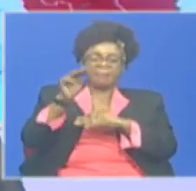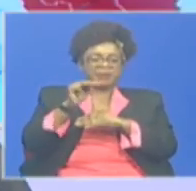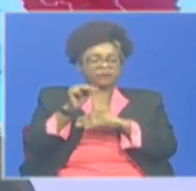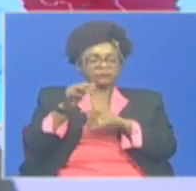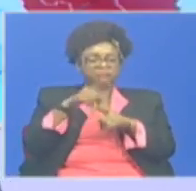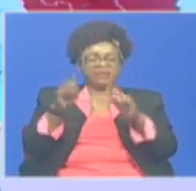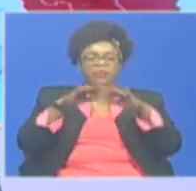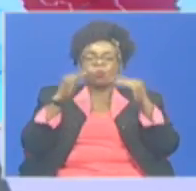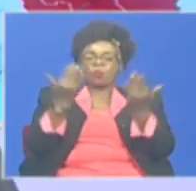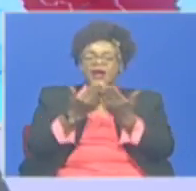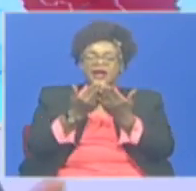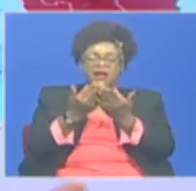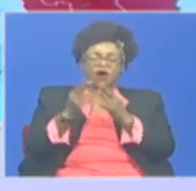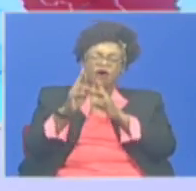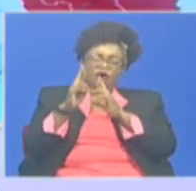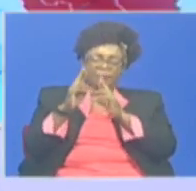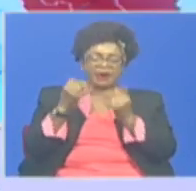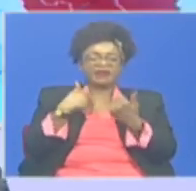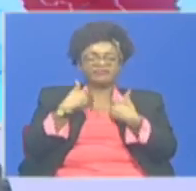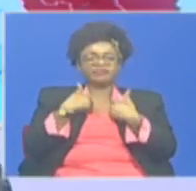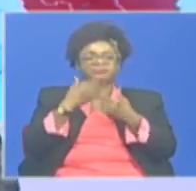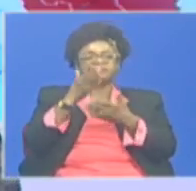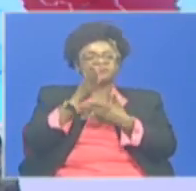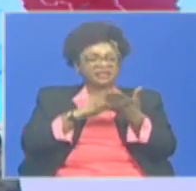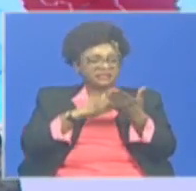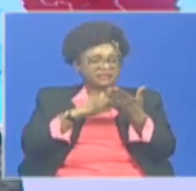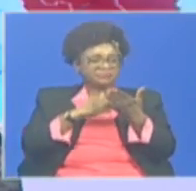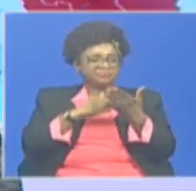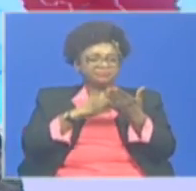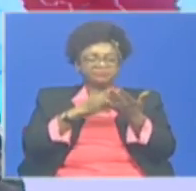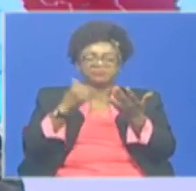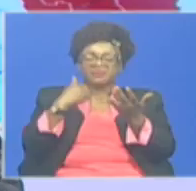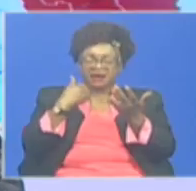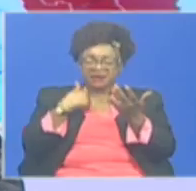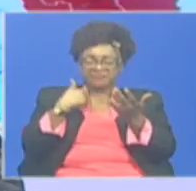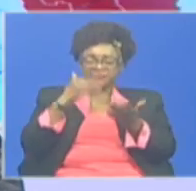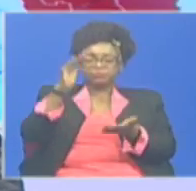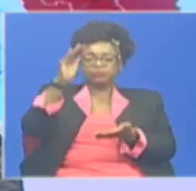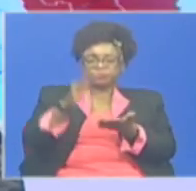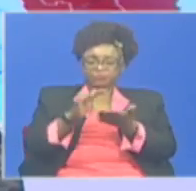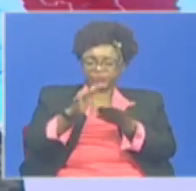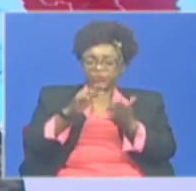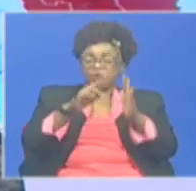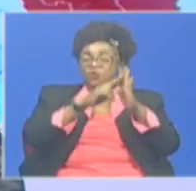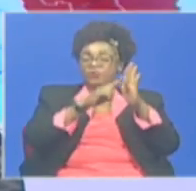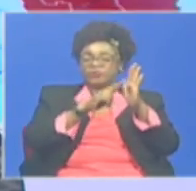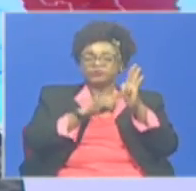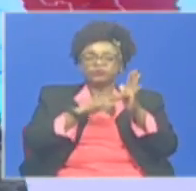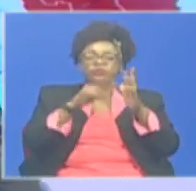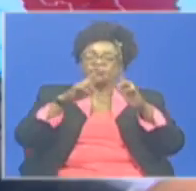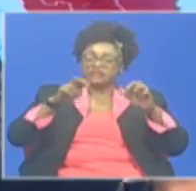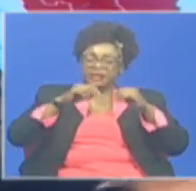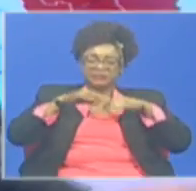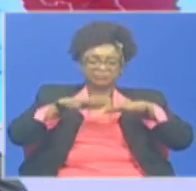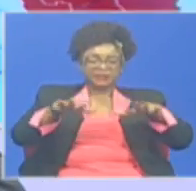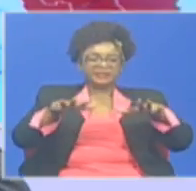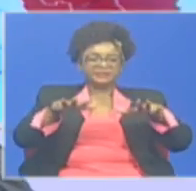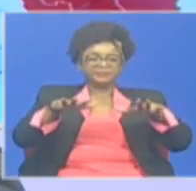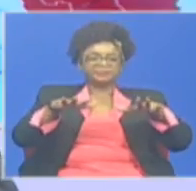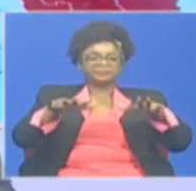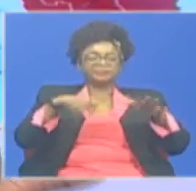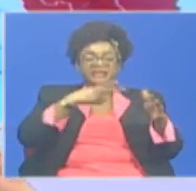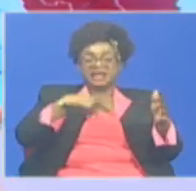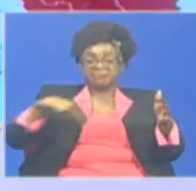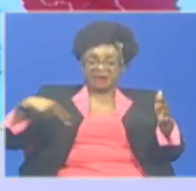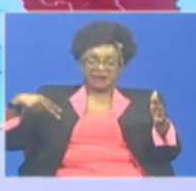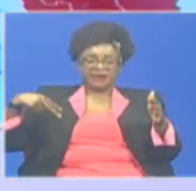In fact, some parts are already considering lifting tough rules and regulations to check the spread of the coronavirus. Now, Denmark specifically, for